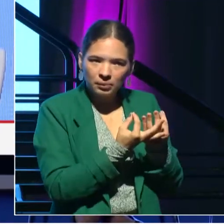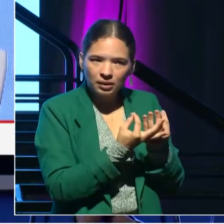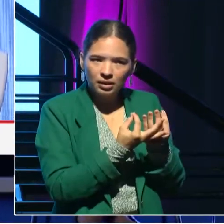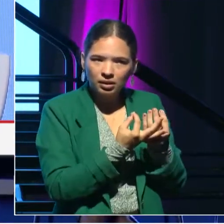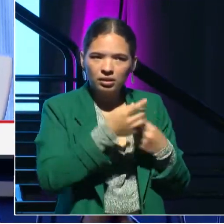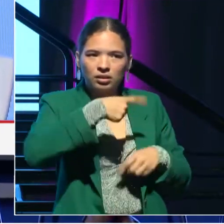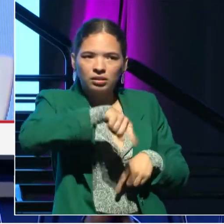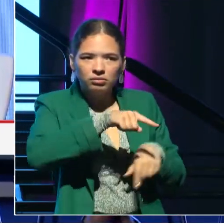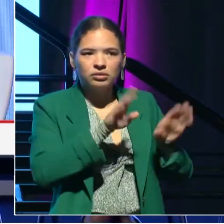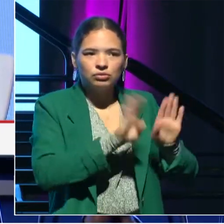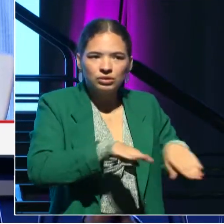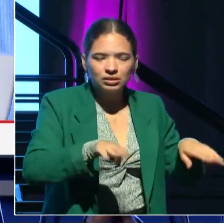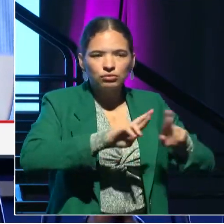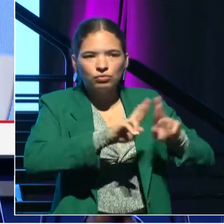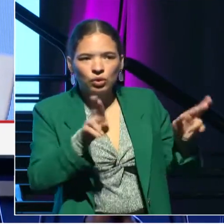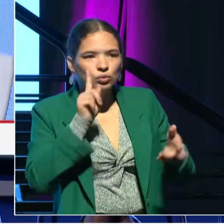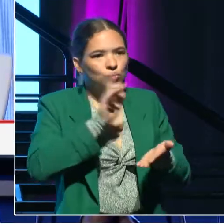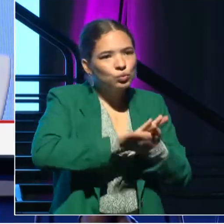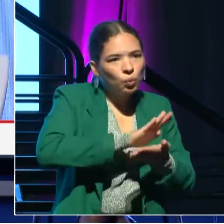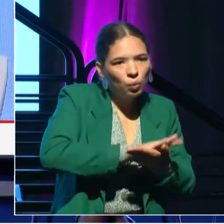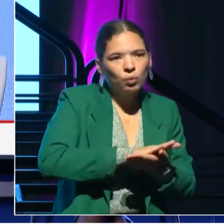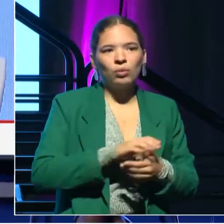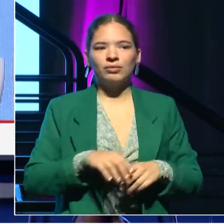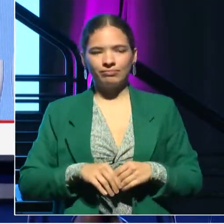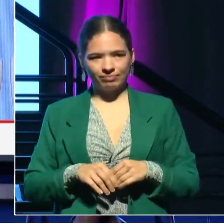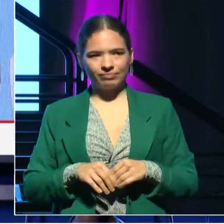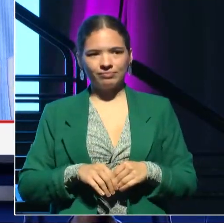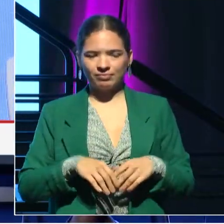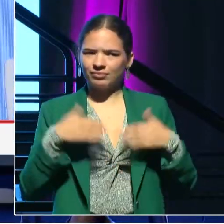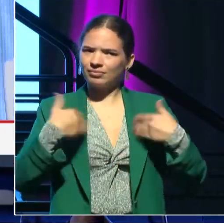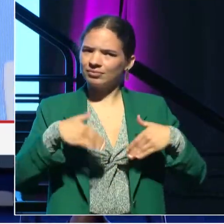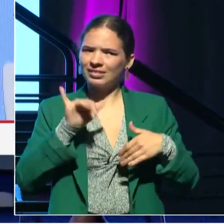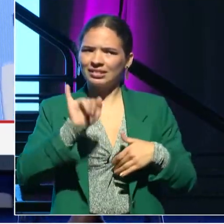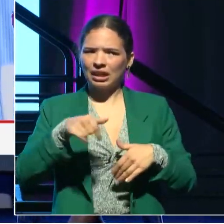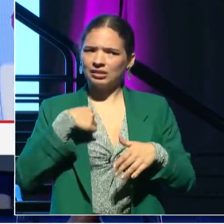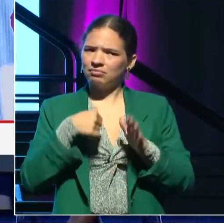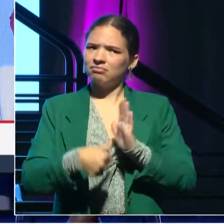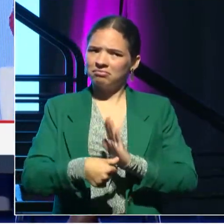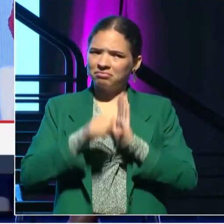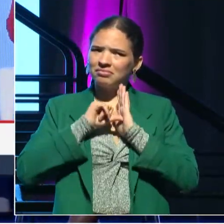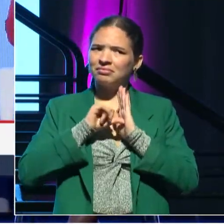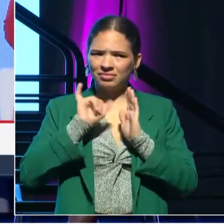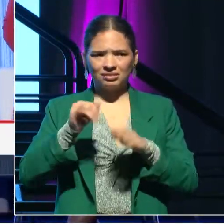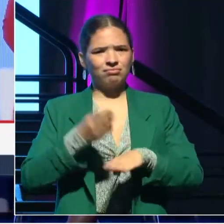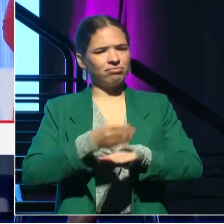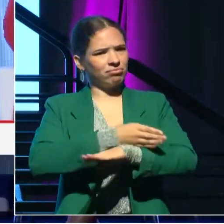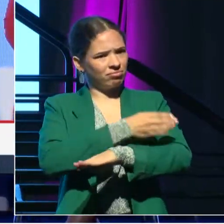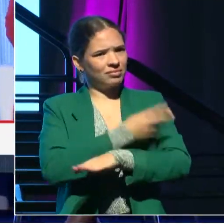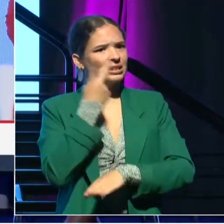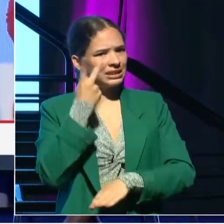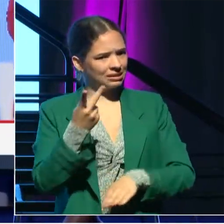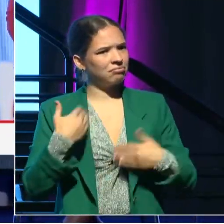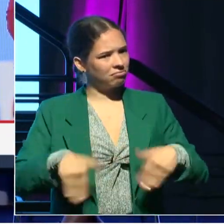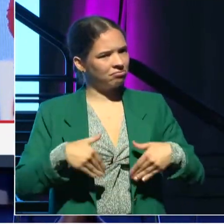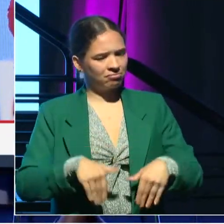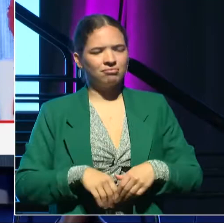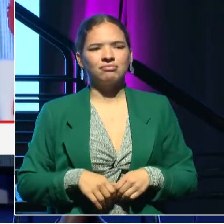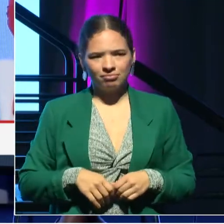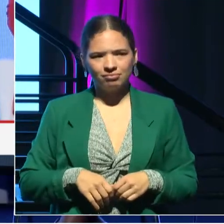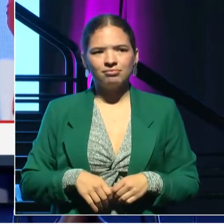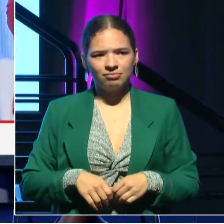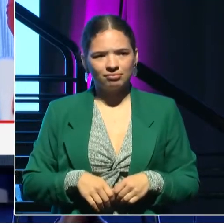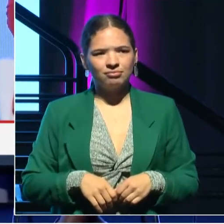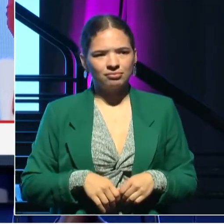thank you. Let's applaud that. That is a lot of progress. And Mayor, I'm excited that you talked